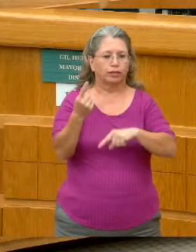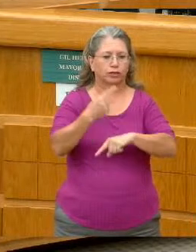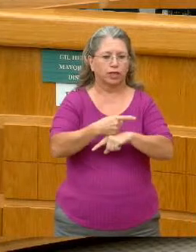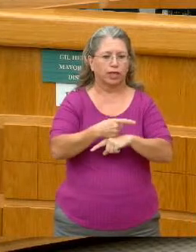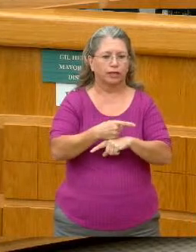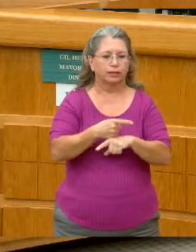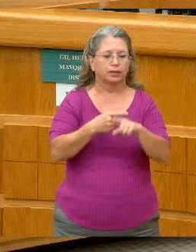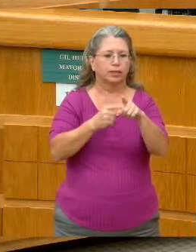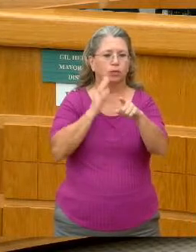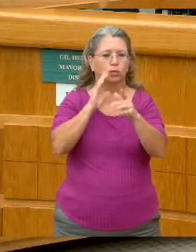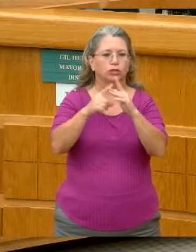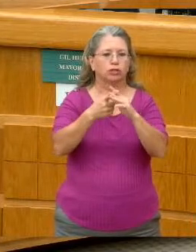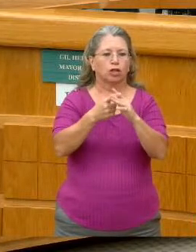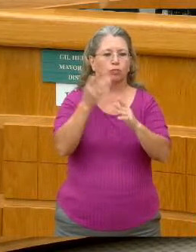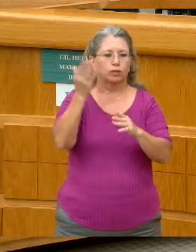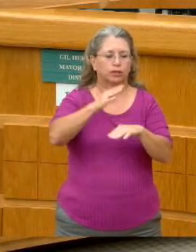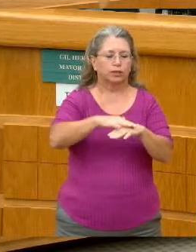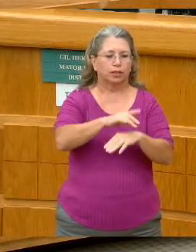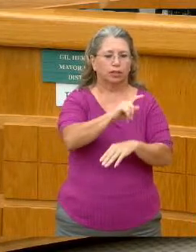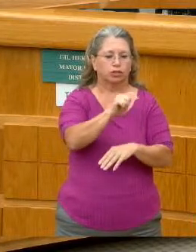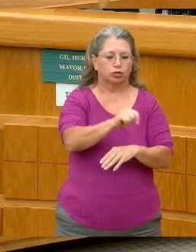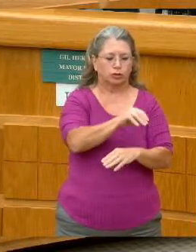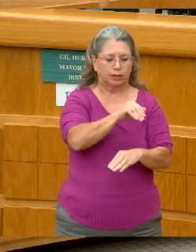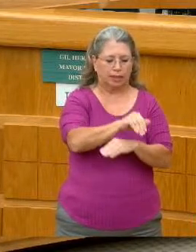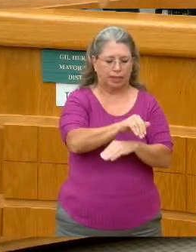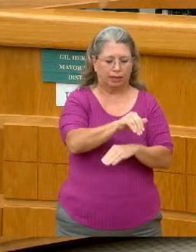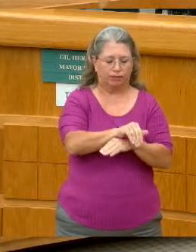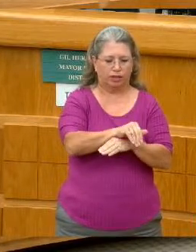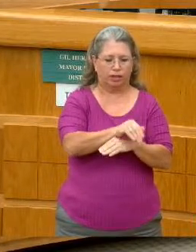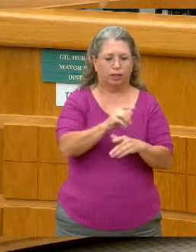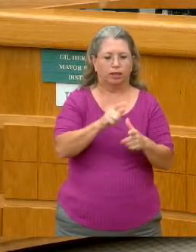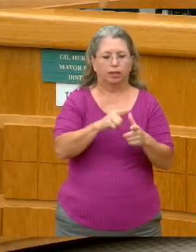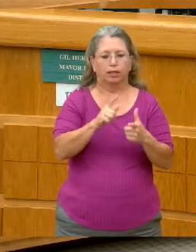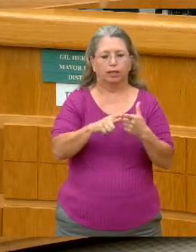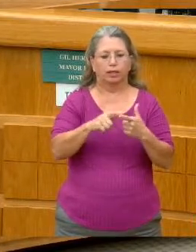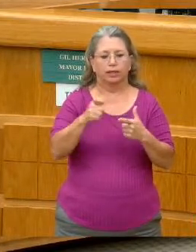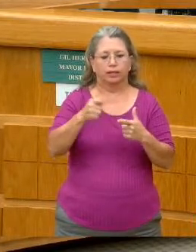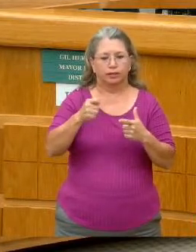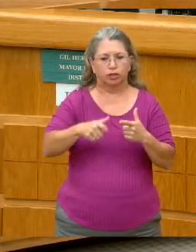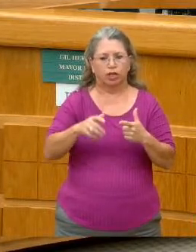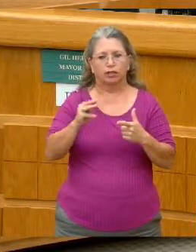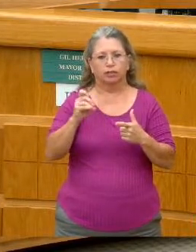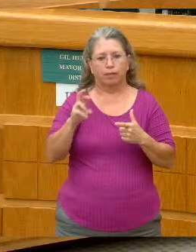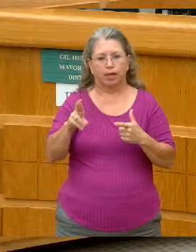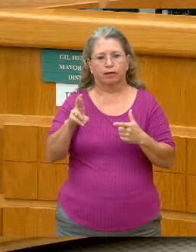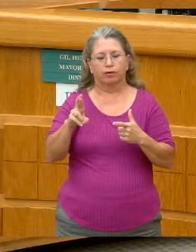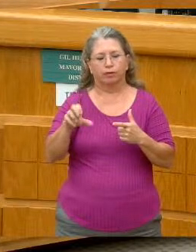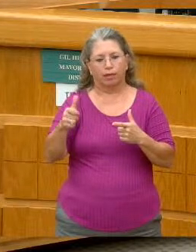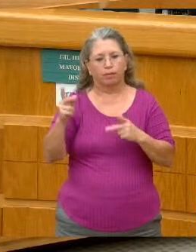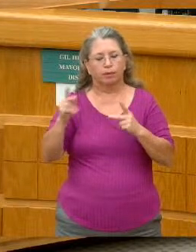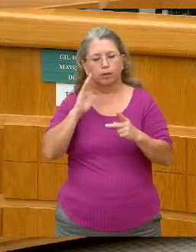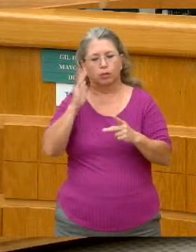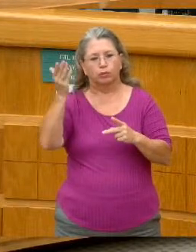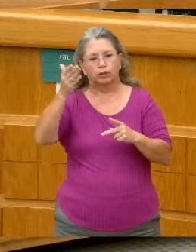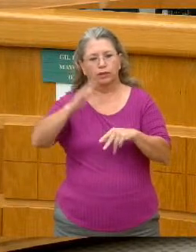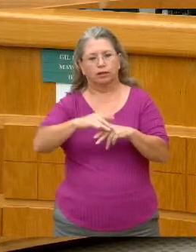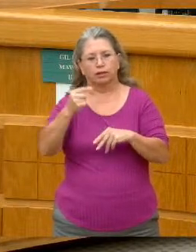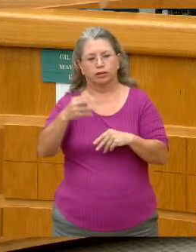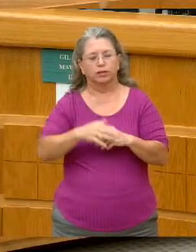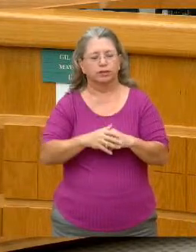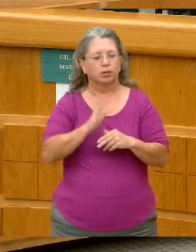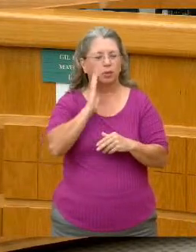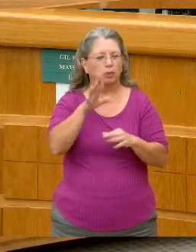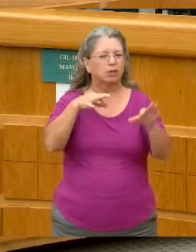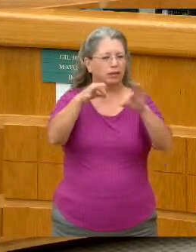present on Tuesday evening, and then the judge and the mayor and others will present on Thursday. Okay, so we'll get you